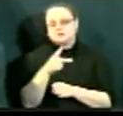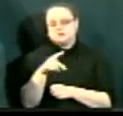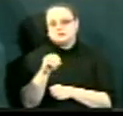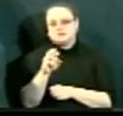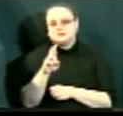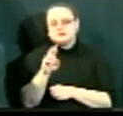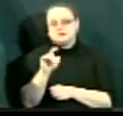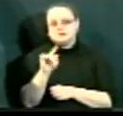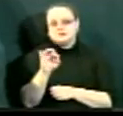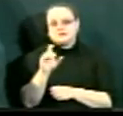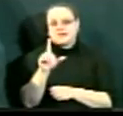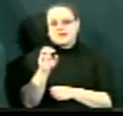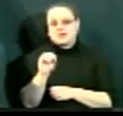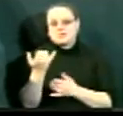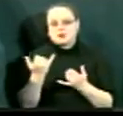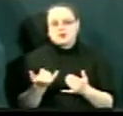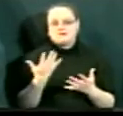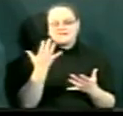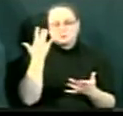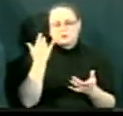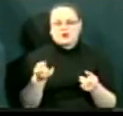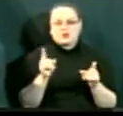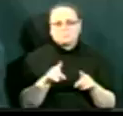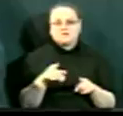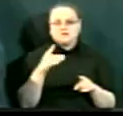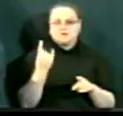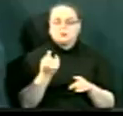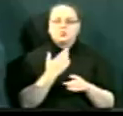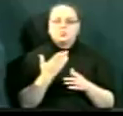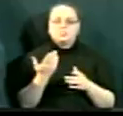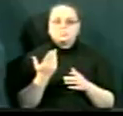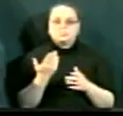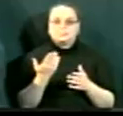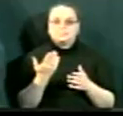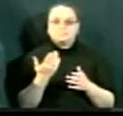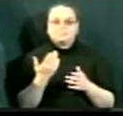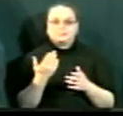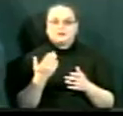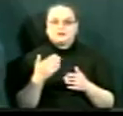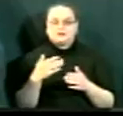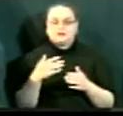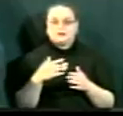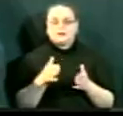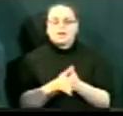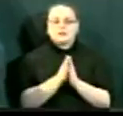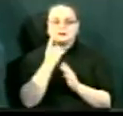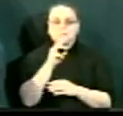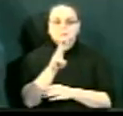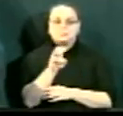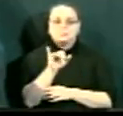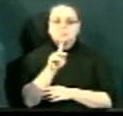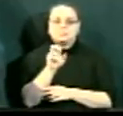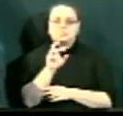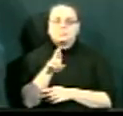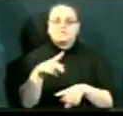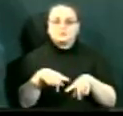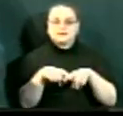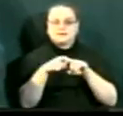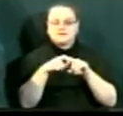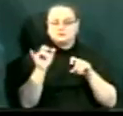kind of originally how it happened. So one of those would be asking for the waiver to suspend, just like